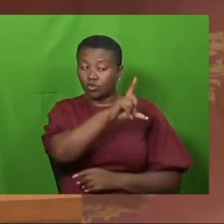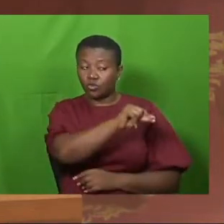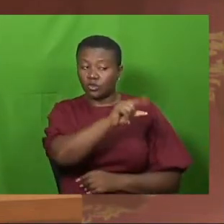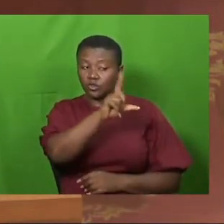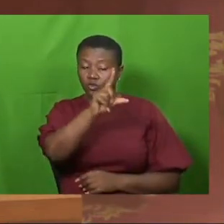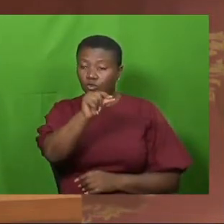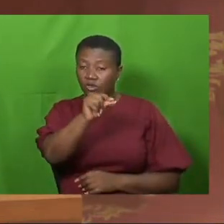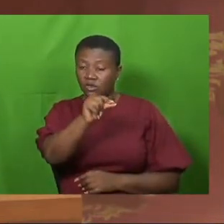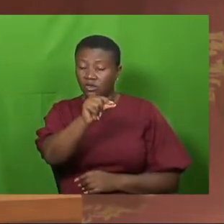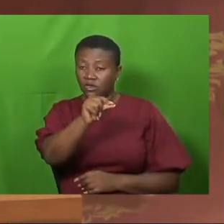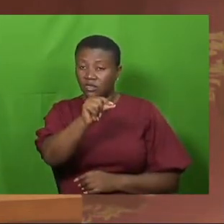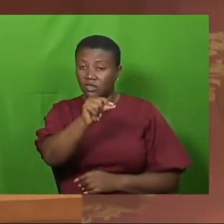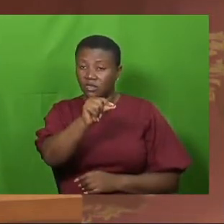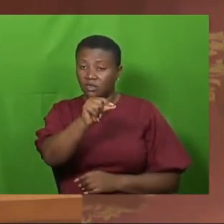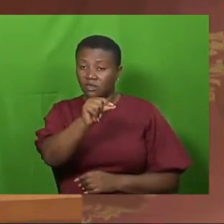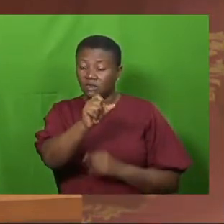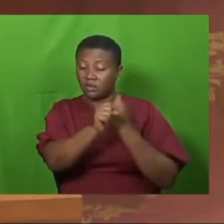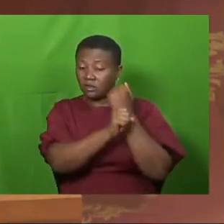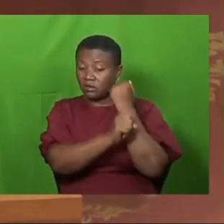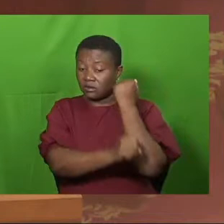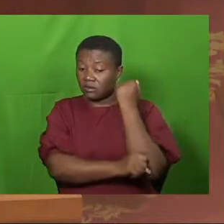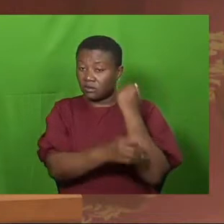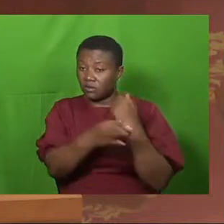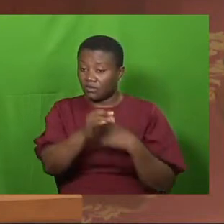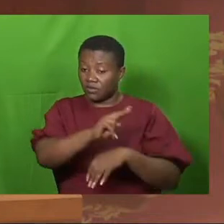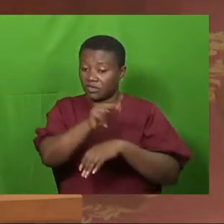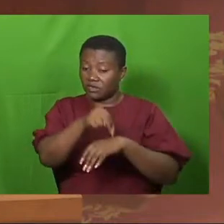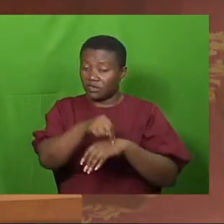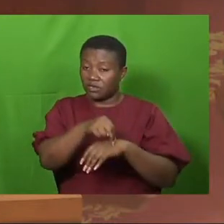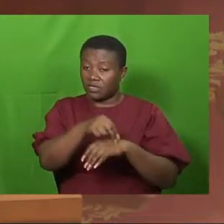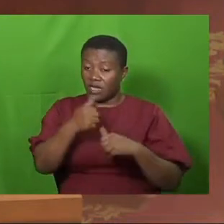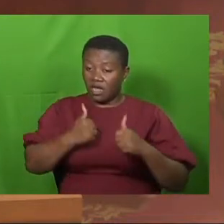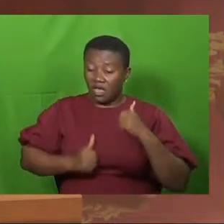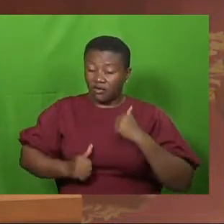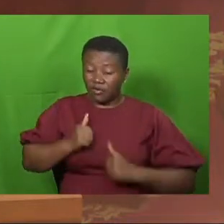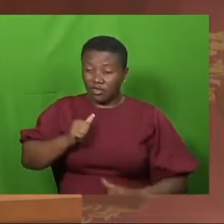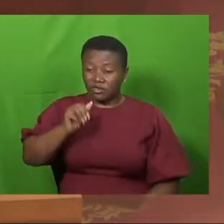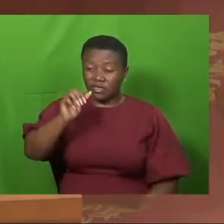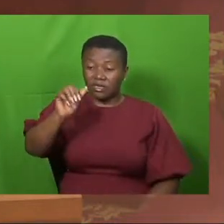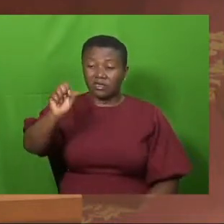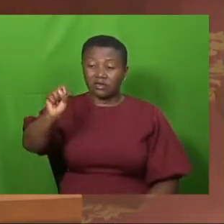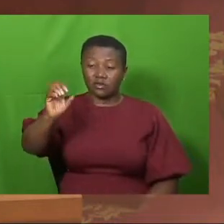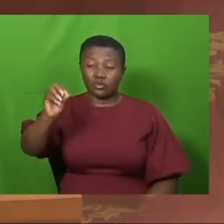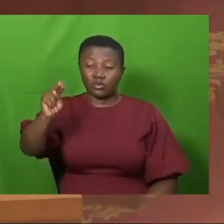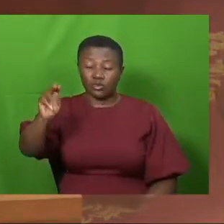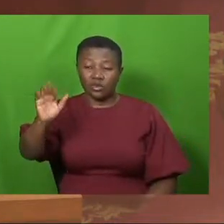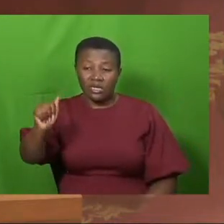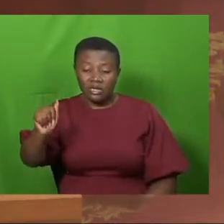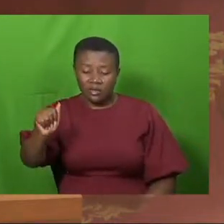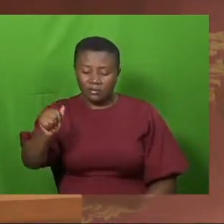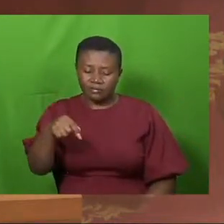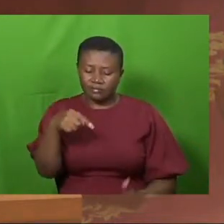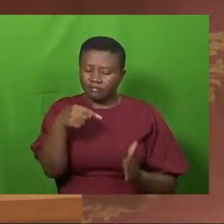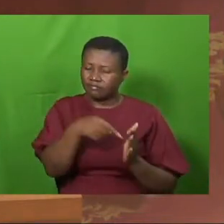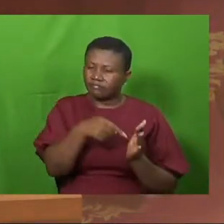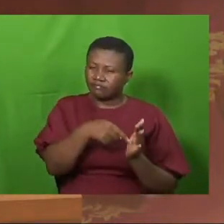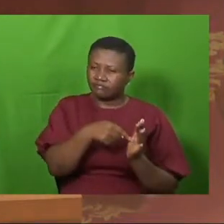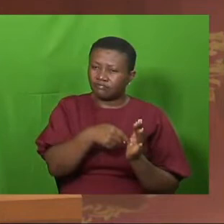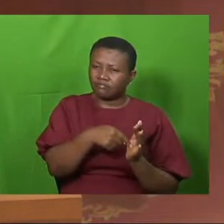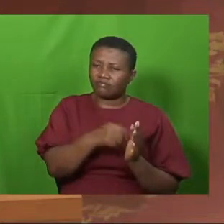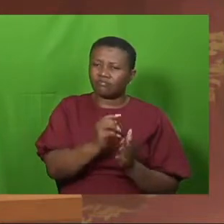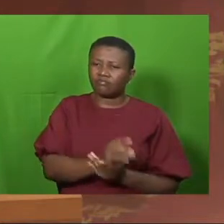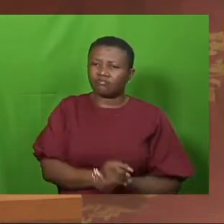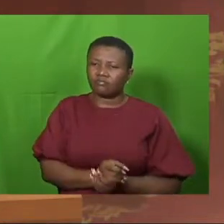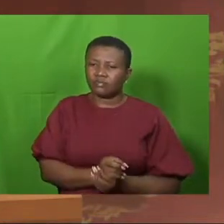address, and Mr. Speaker, for emphasis, this was an address where, Mr. Speaker, the President